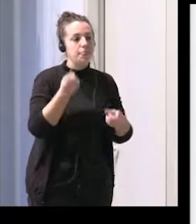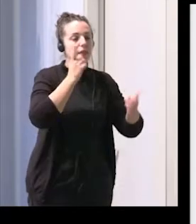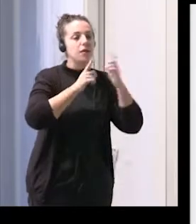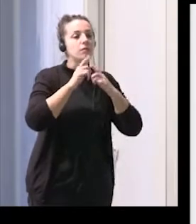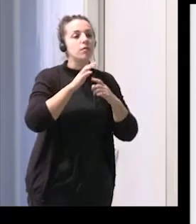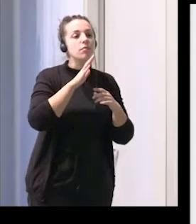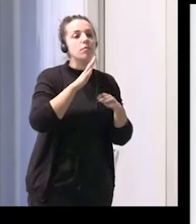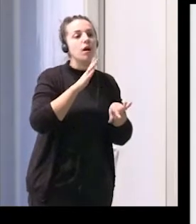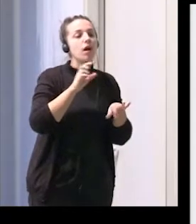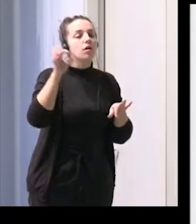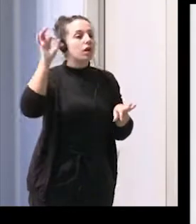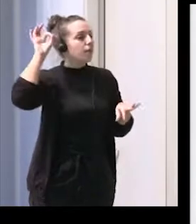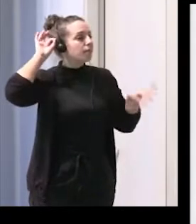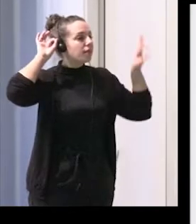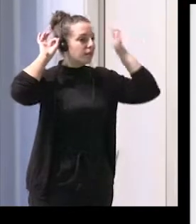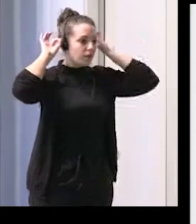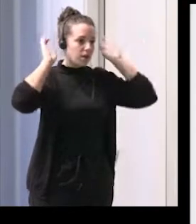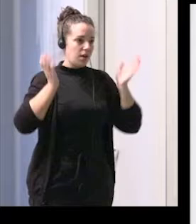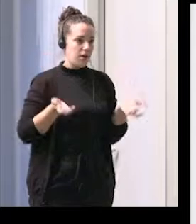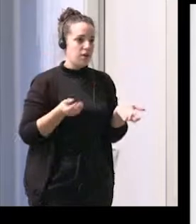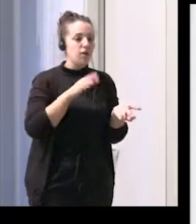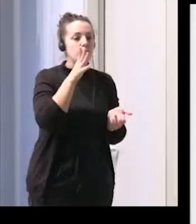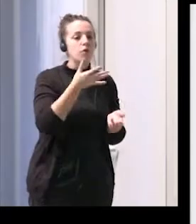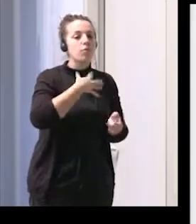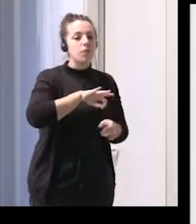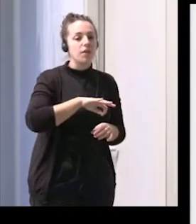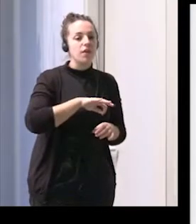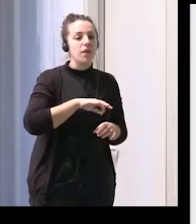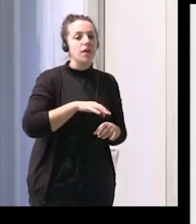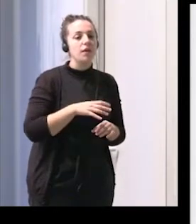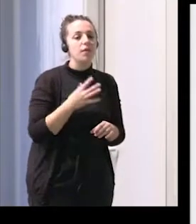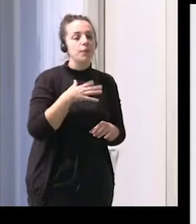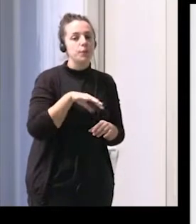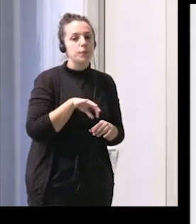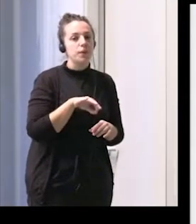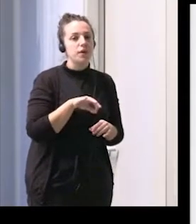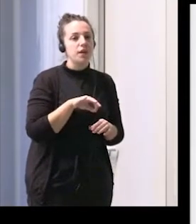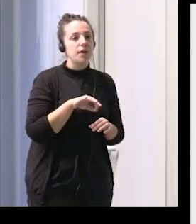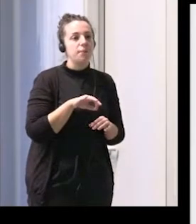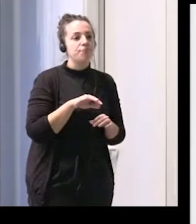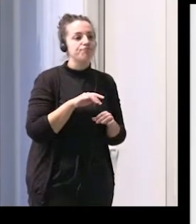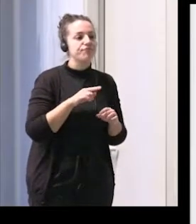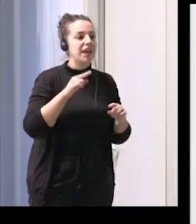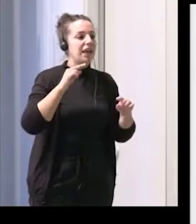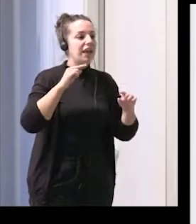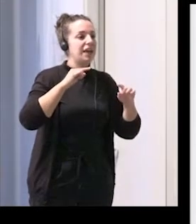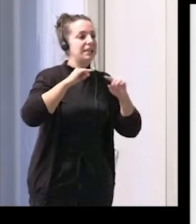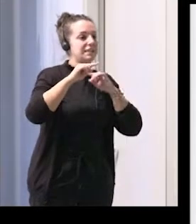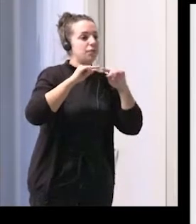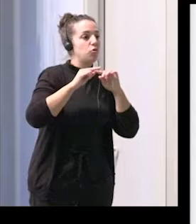implants, we could have mismatches in the place of stimulation between the 2 ears. Imagine 2